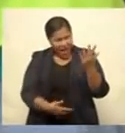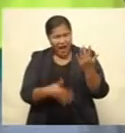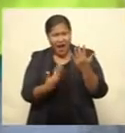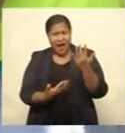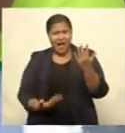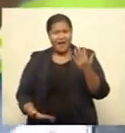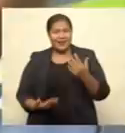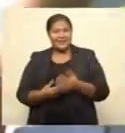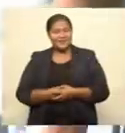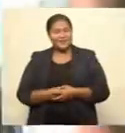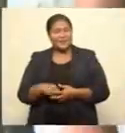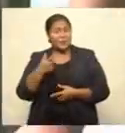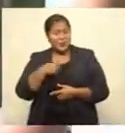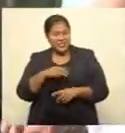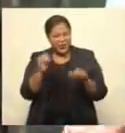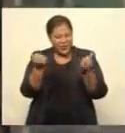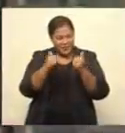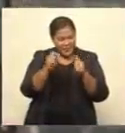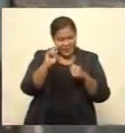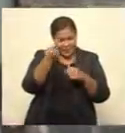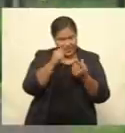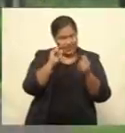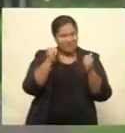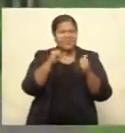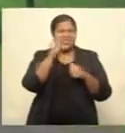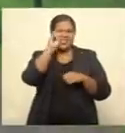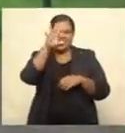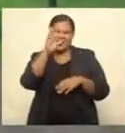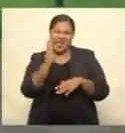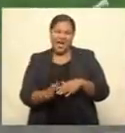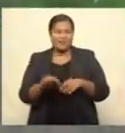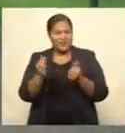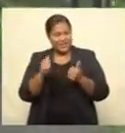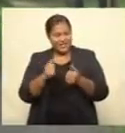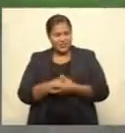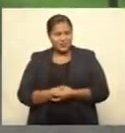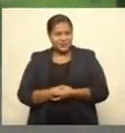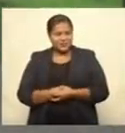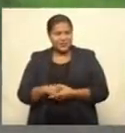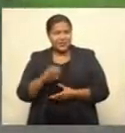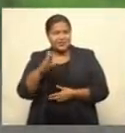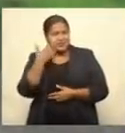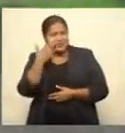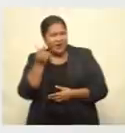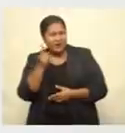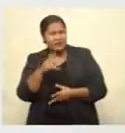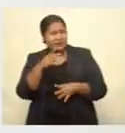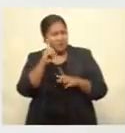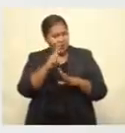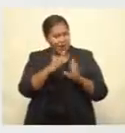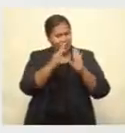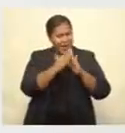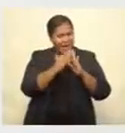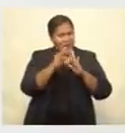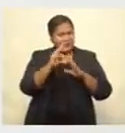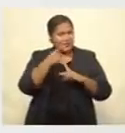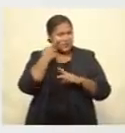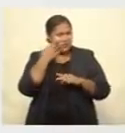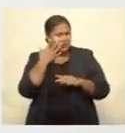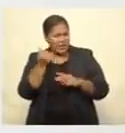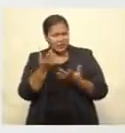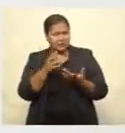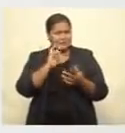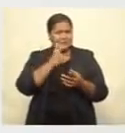yesterday because they had to finish off at 10:30 p.m. It was again found that families from one household were trying to cheat the